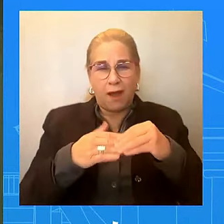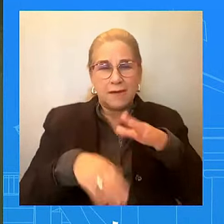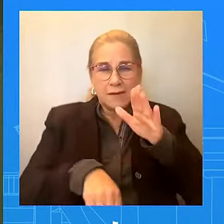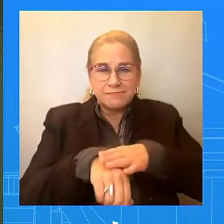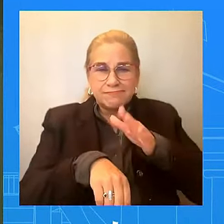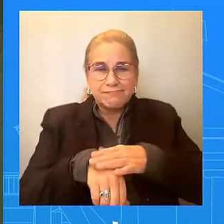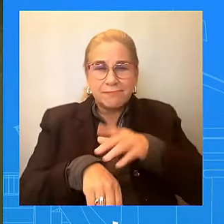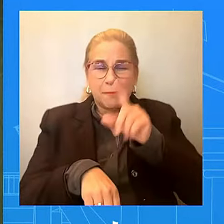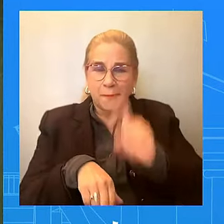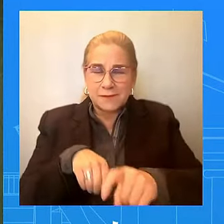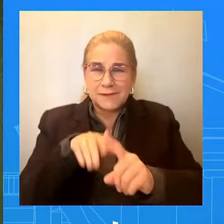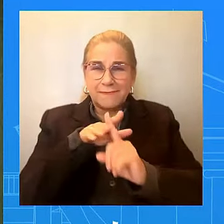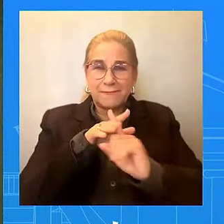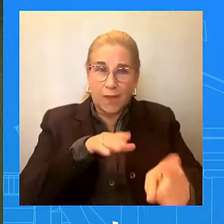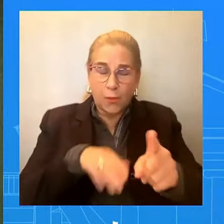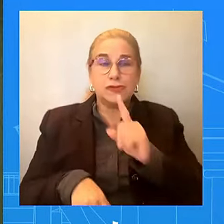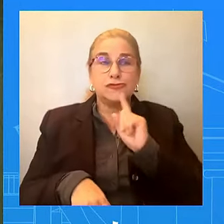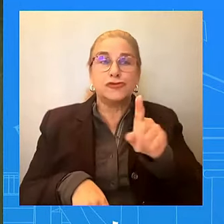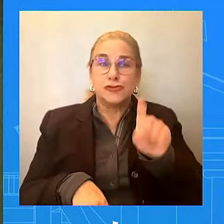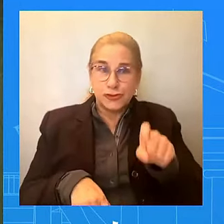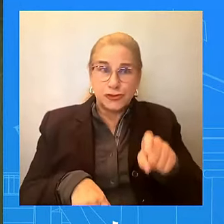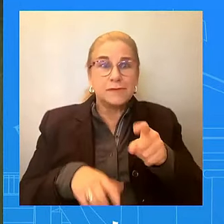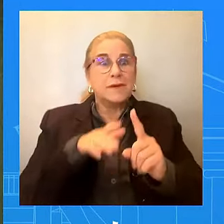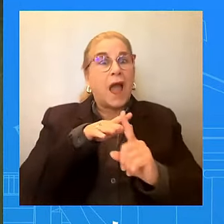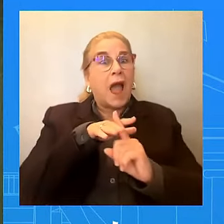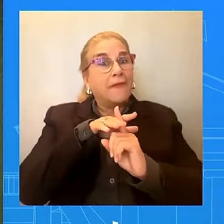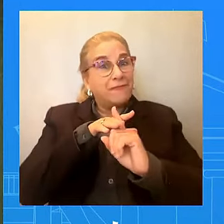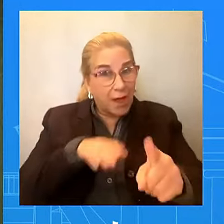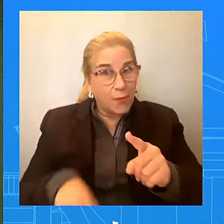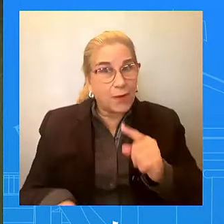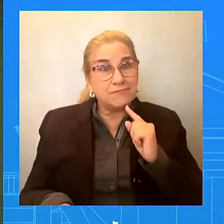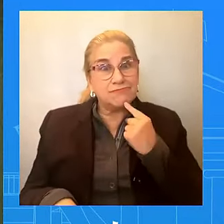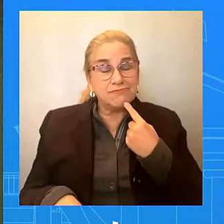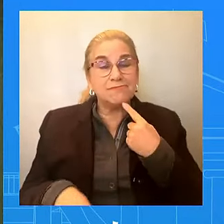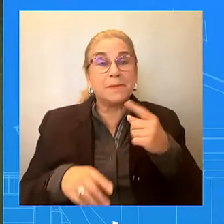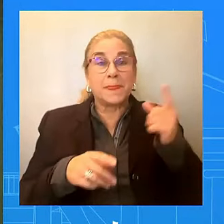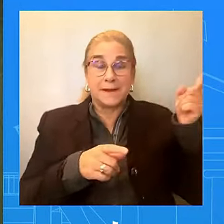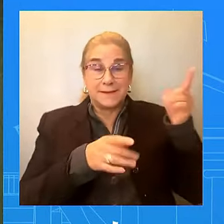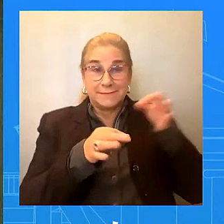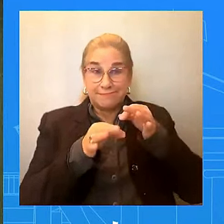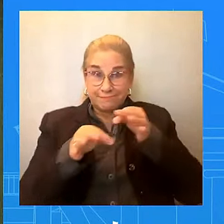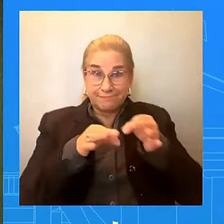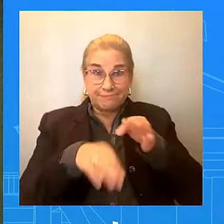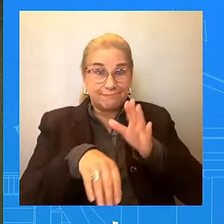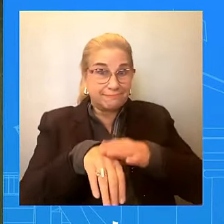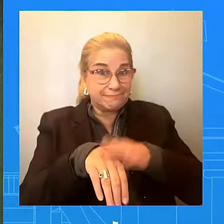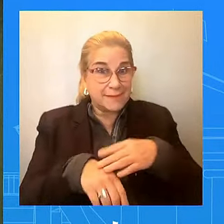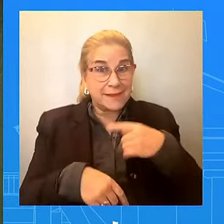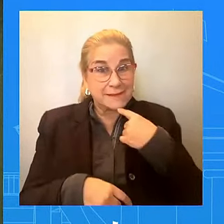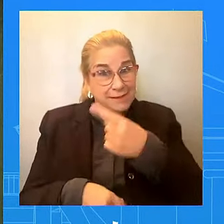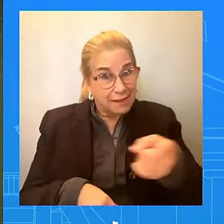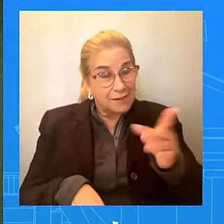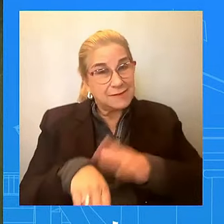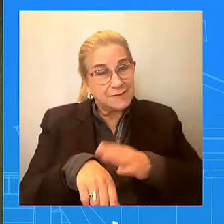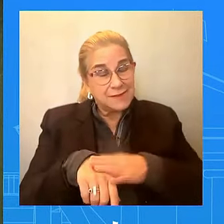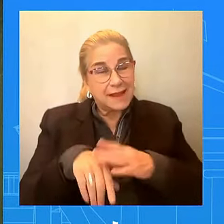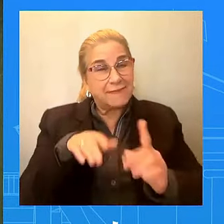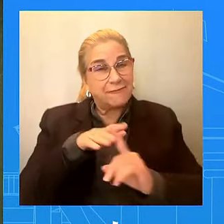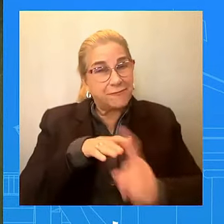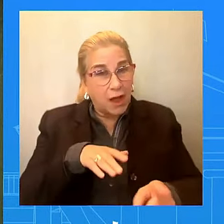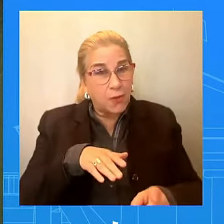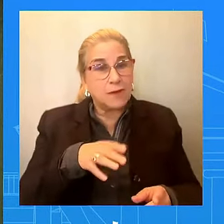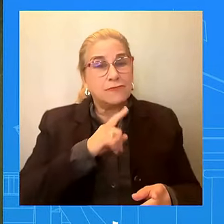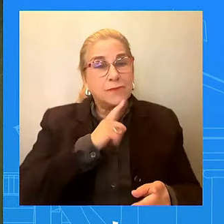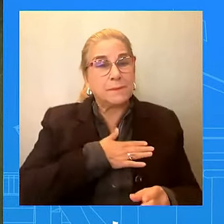everyone continues to follow the direction of local officials. Milton may have passed, but the danger it poses